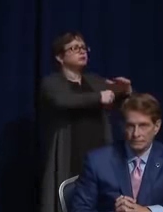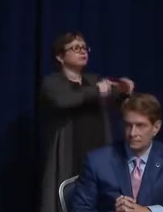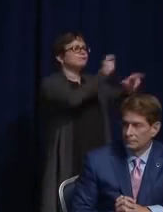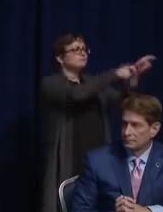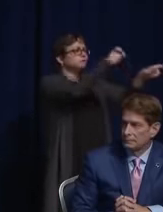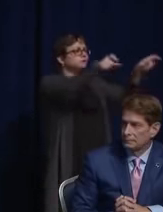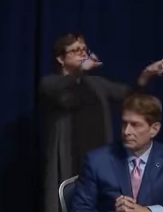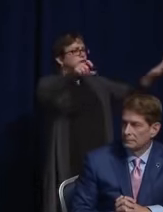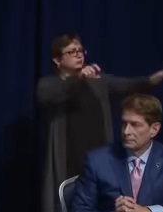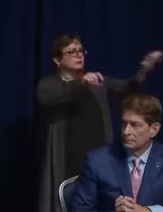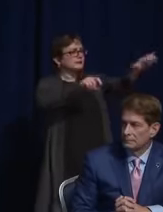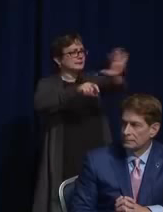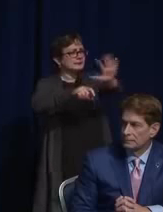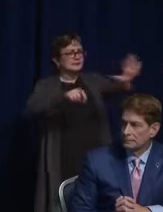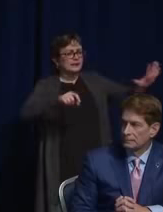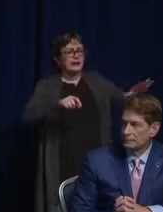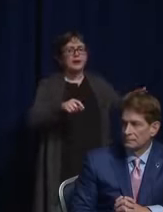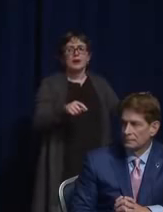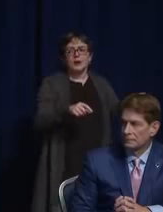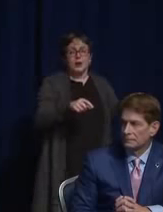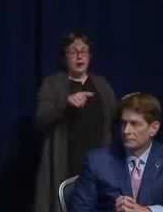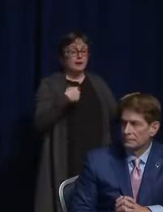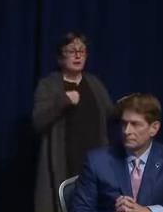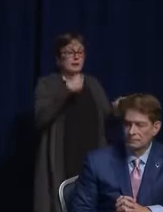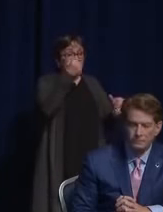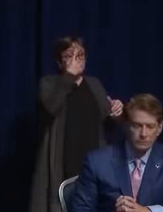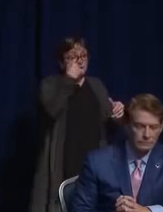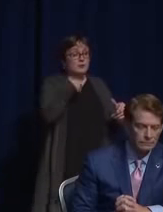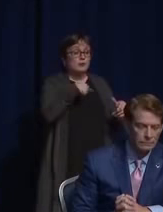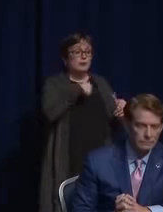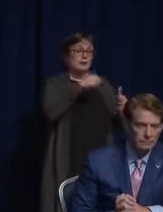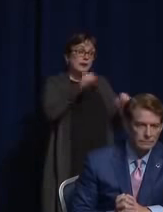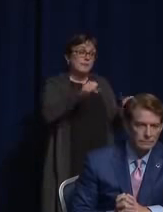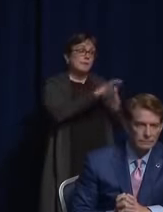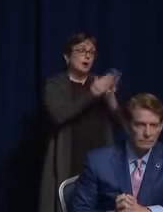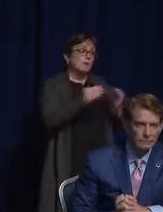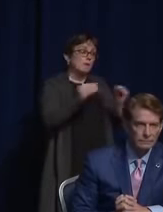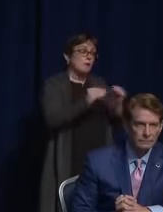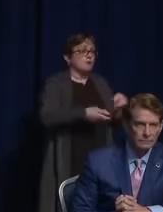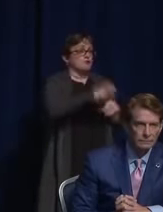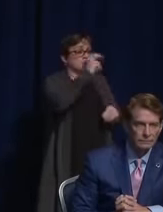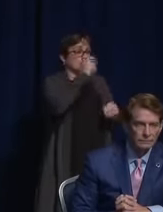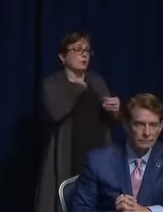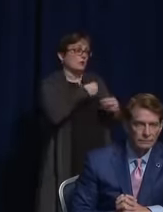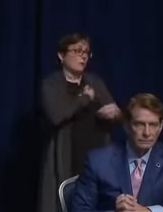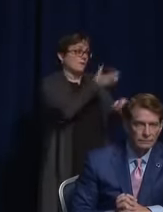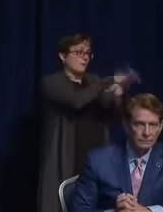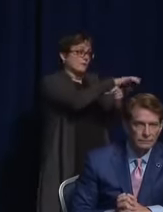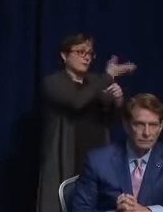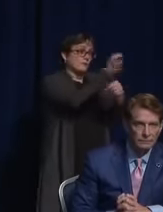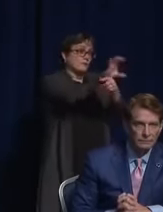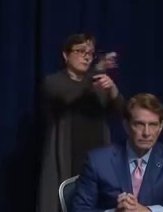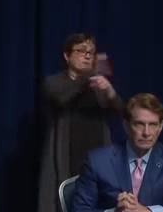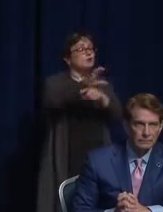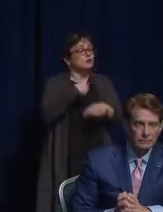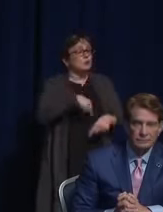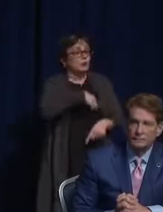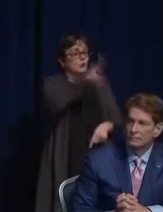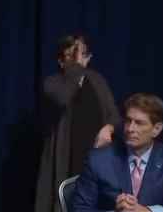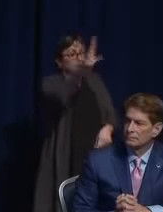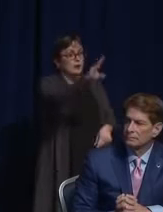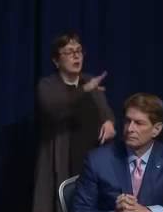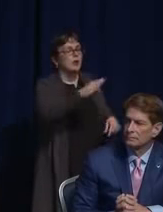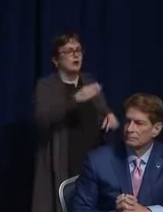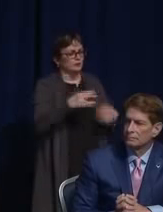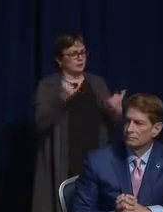reserved the right to take even more steps. And we mean it, by the way. We will enforce these steps. In fact, I have a statewide